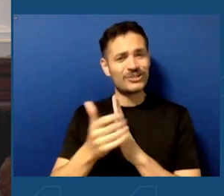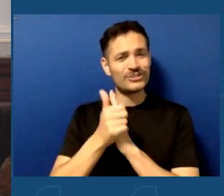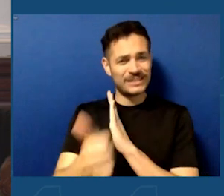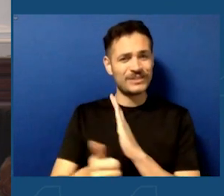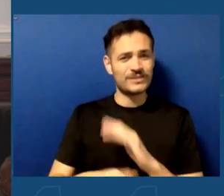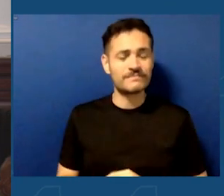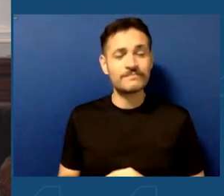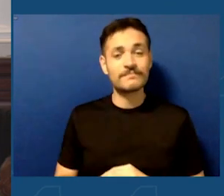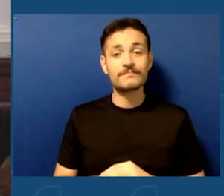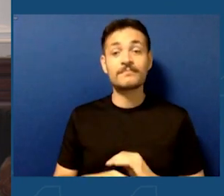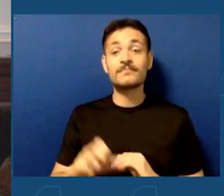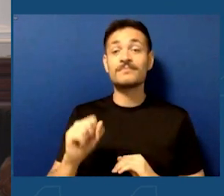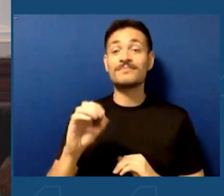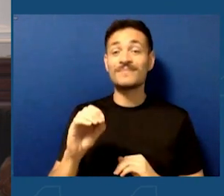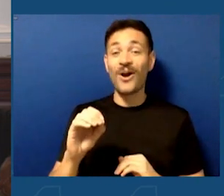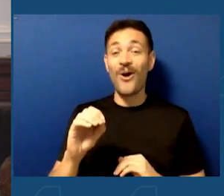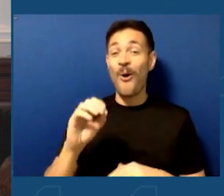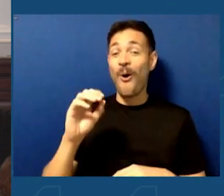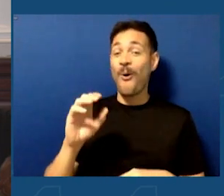hey, Boricua!